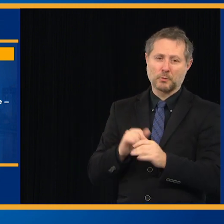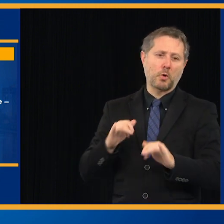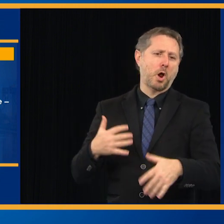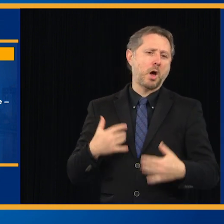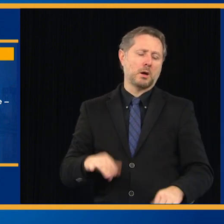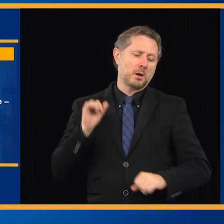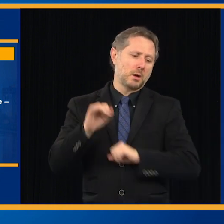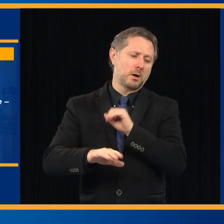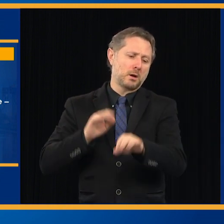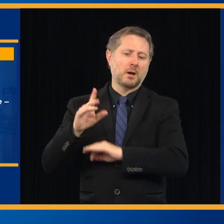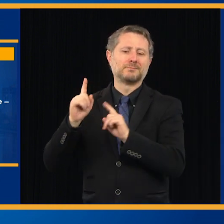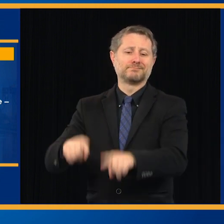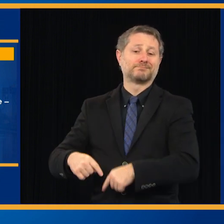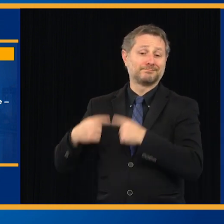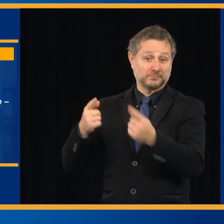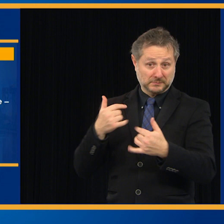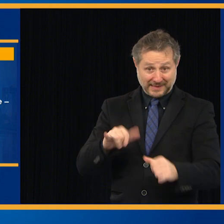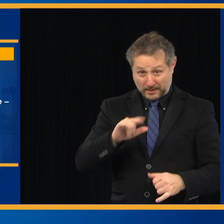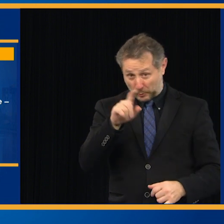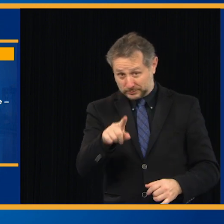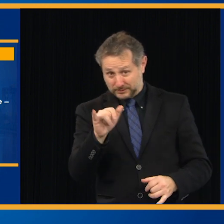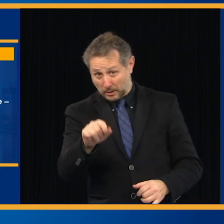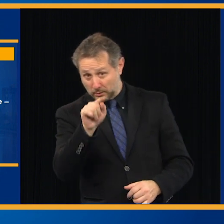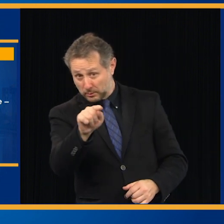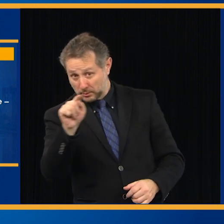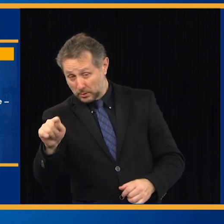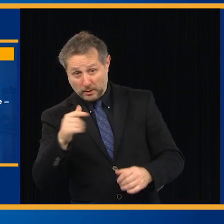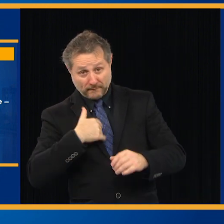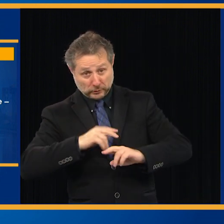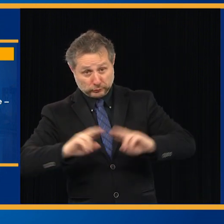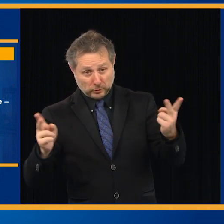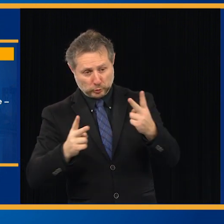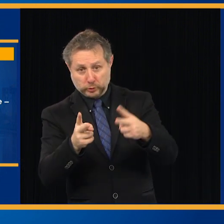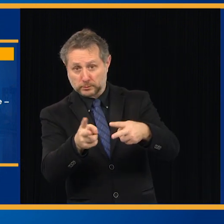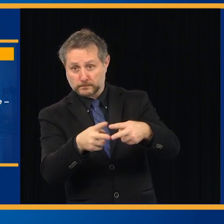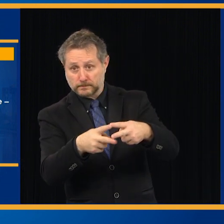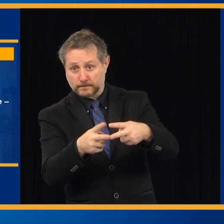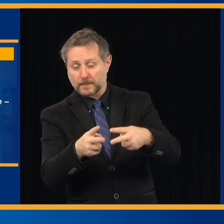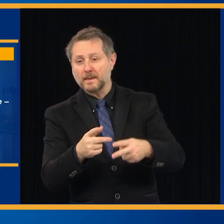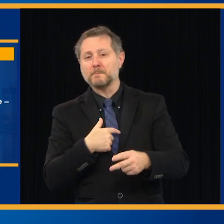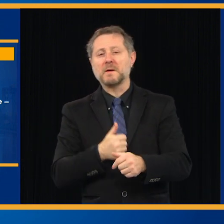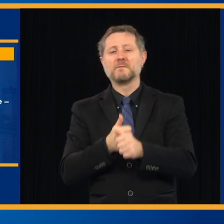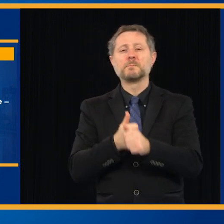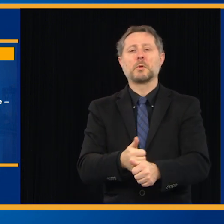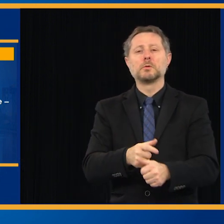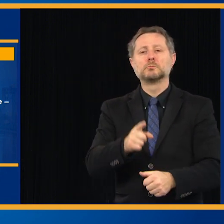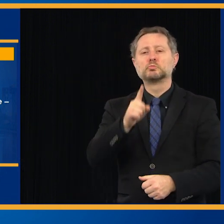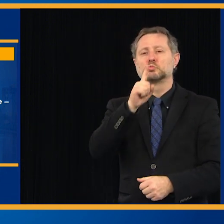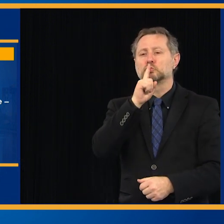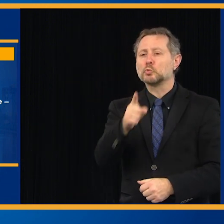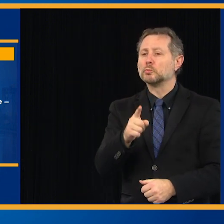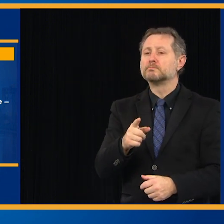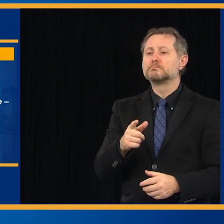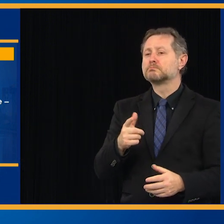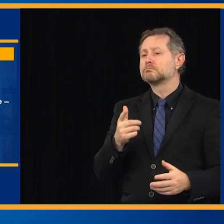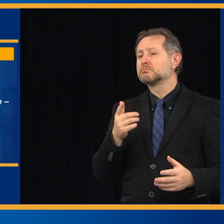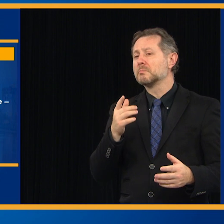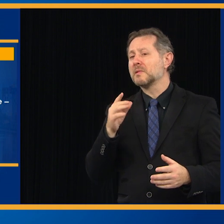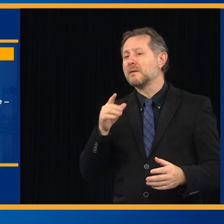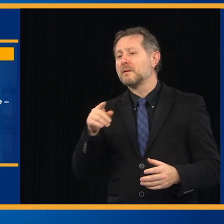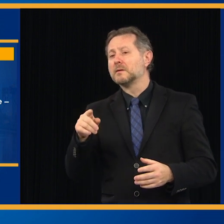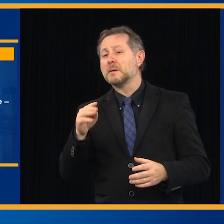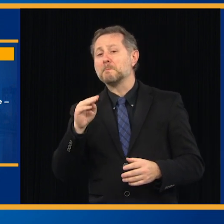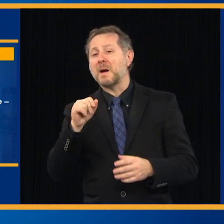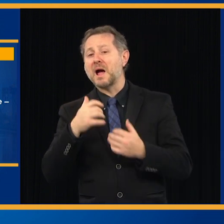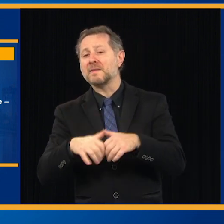that operation in place? And do they have a compliance function in place where when we say manufacturing businesses can open,